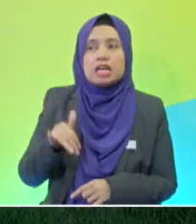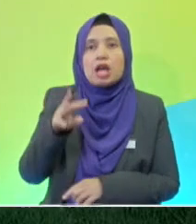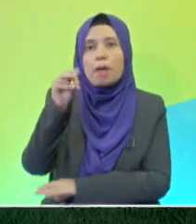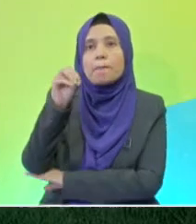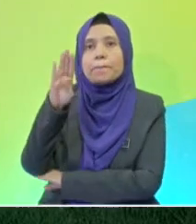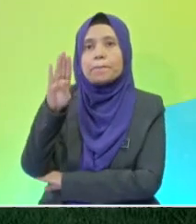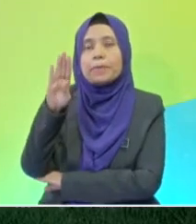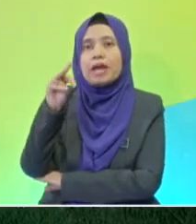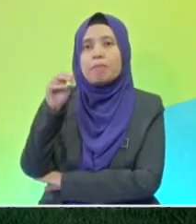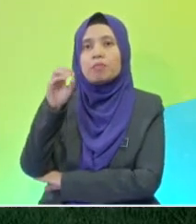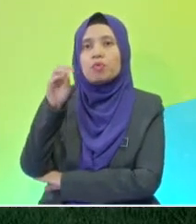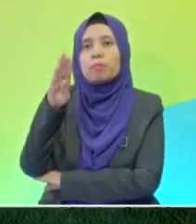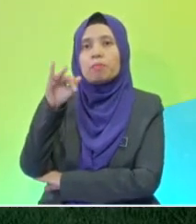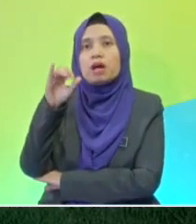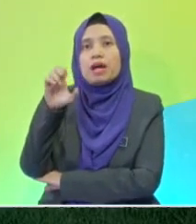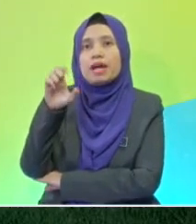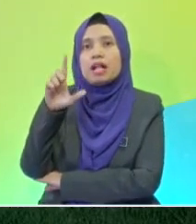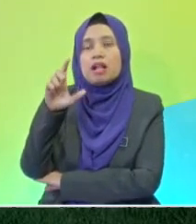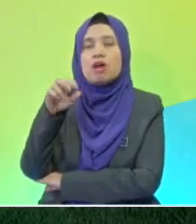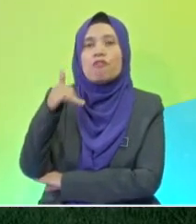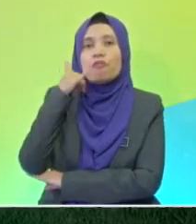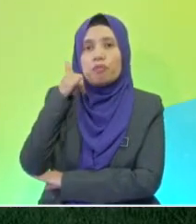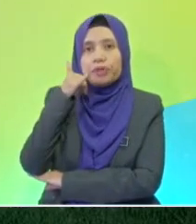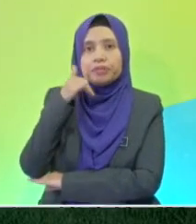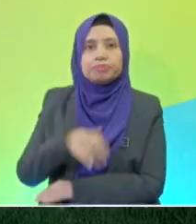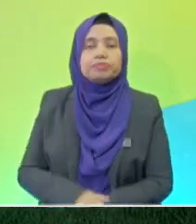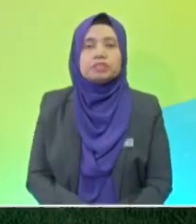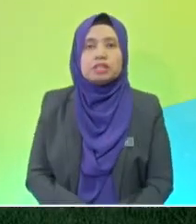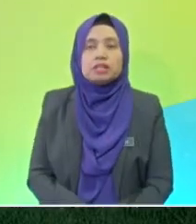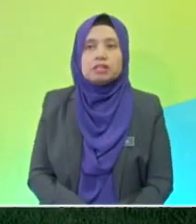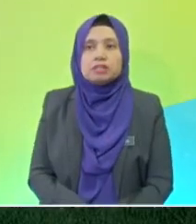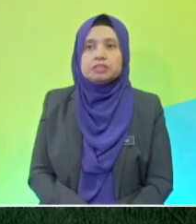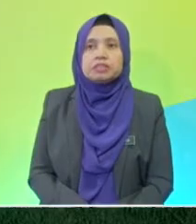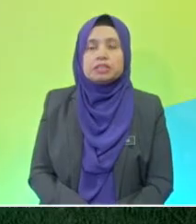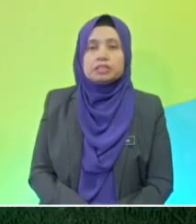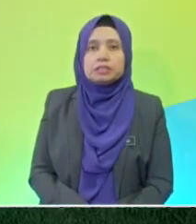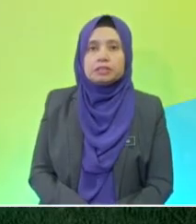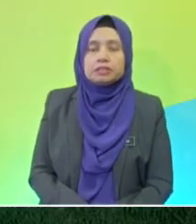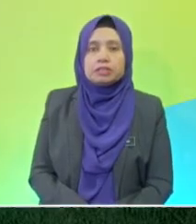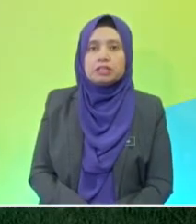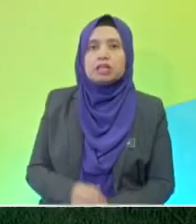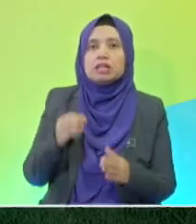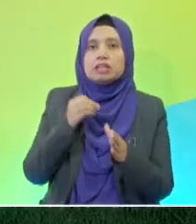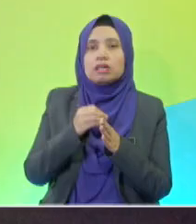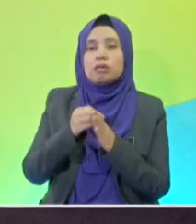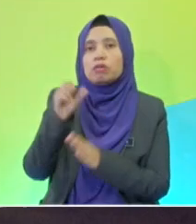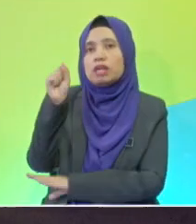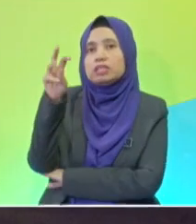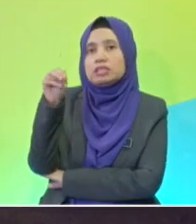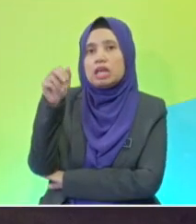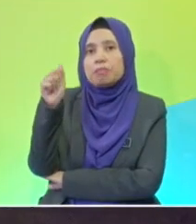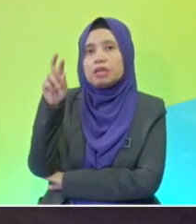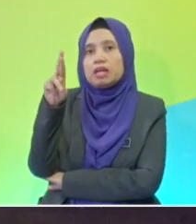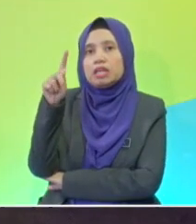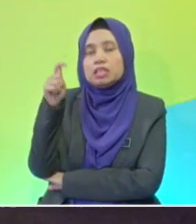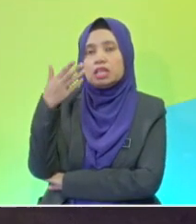phones. Mobile phones. And we also accepted the answer given by Anissa, Which is smartphone. which is smartphones. Okay.